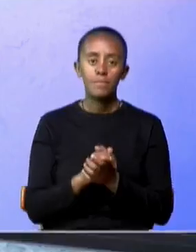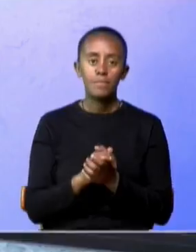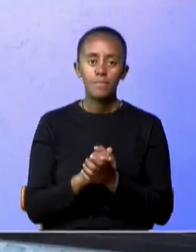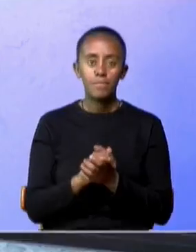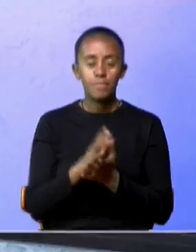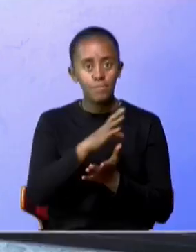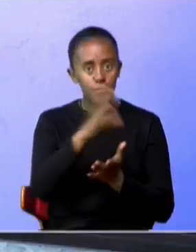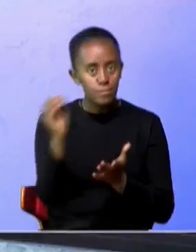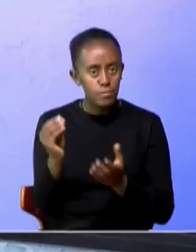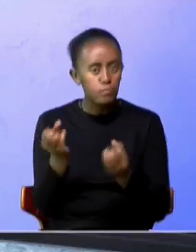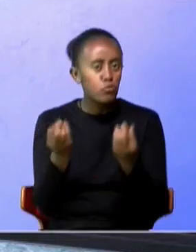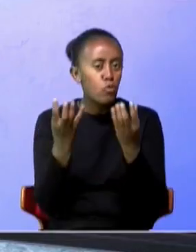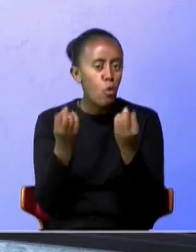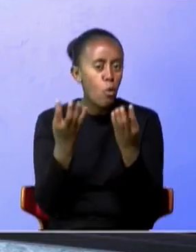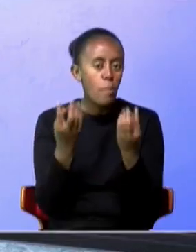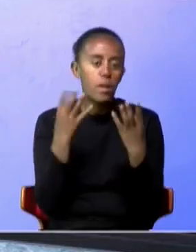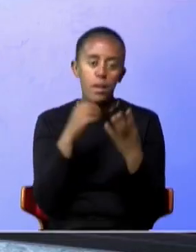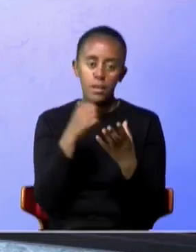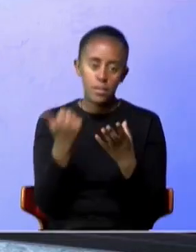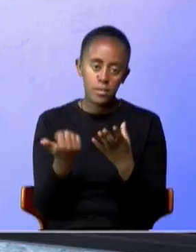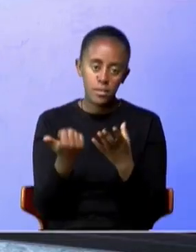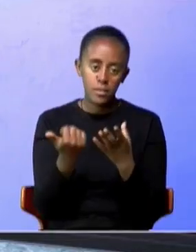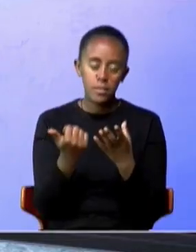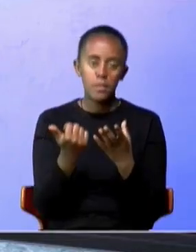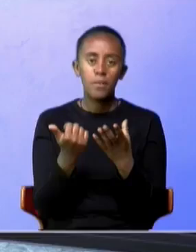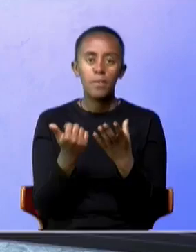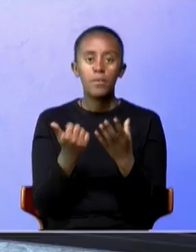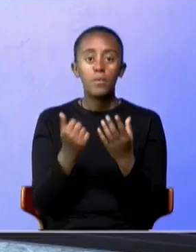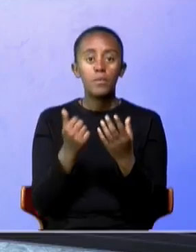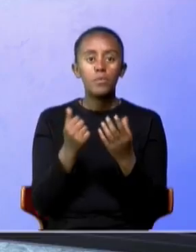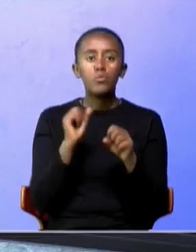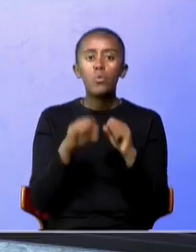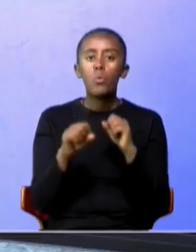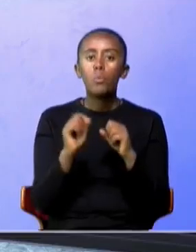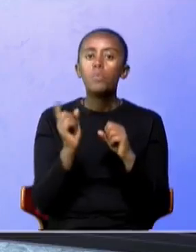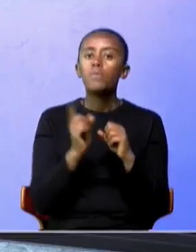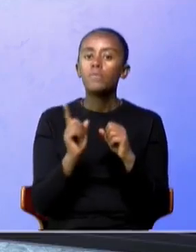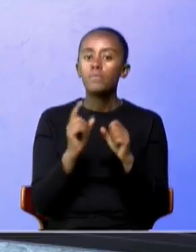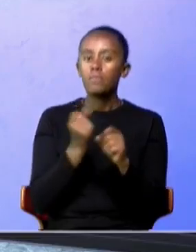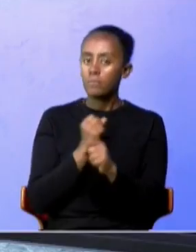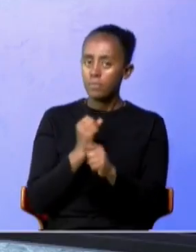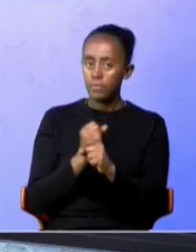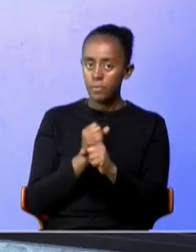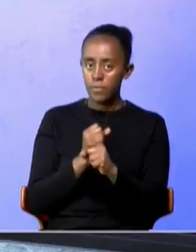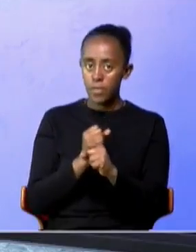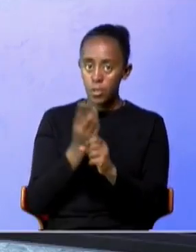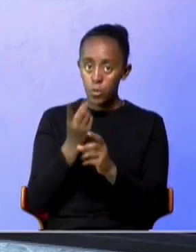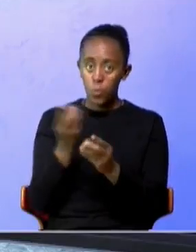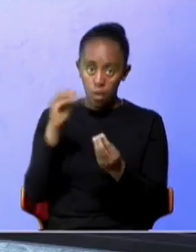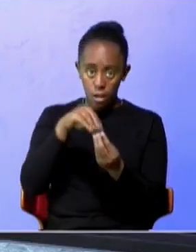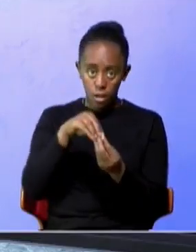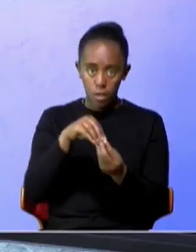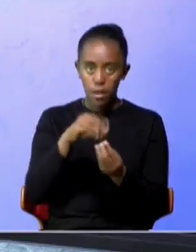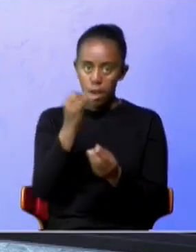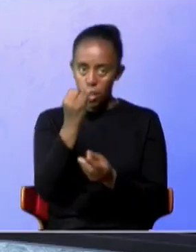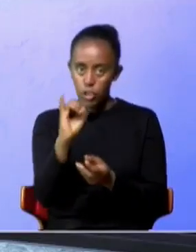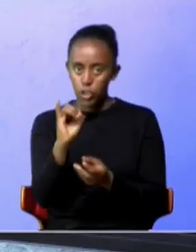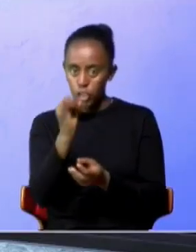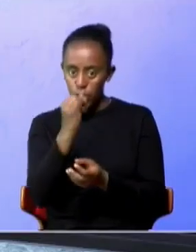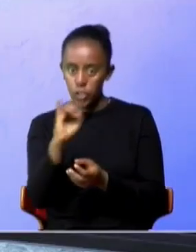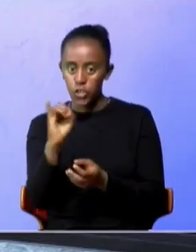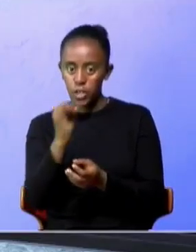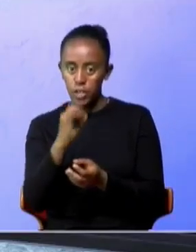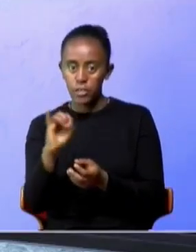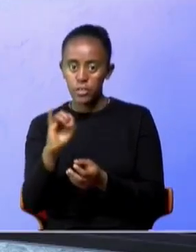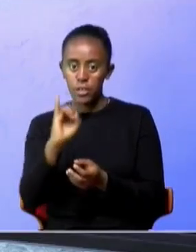and so many others, okay? And so many others. So what we do is we add the ing form.